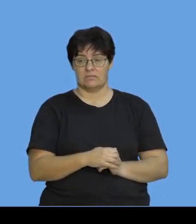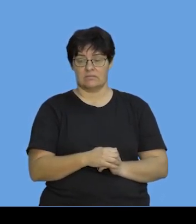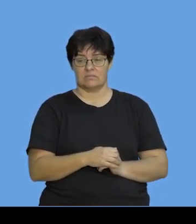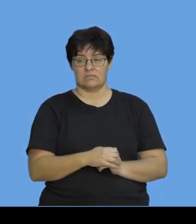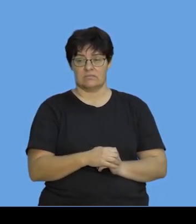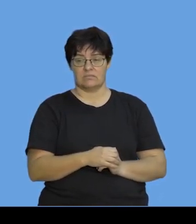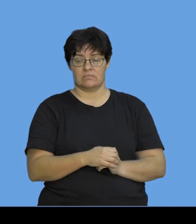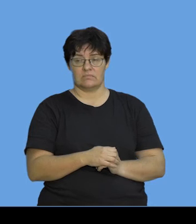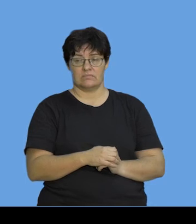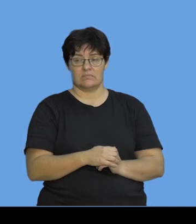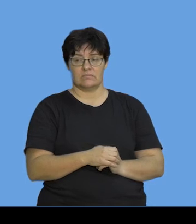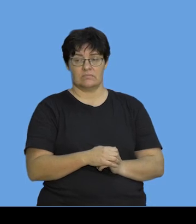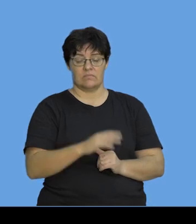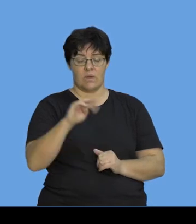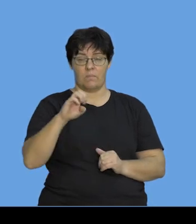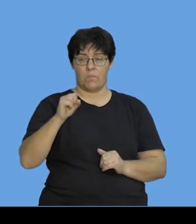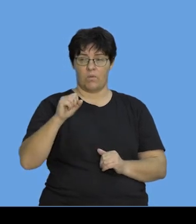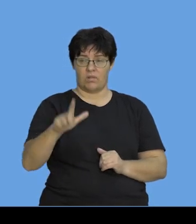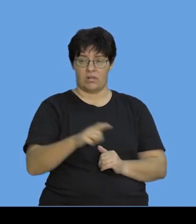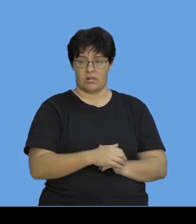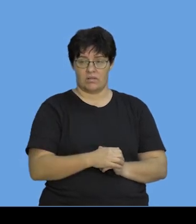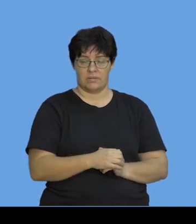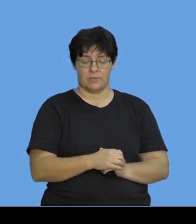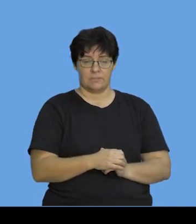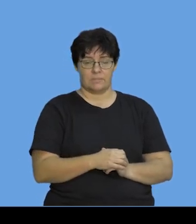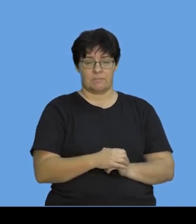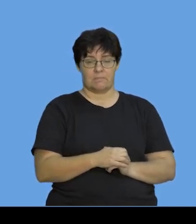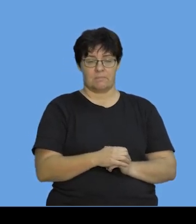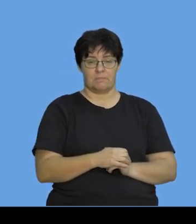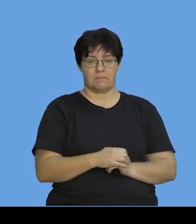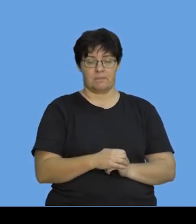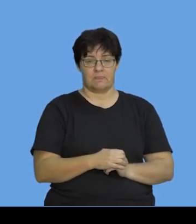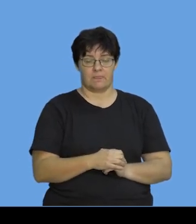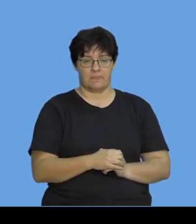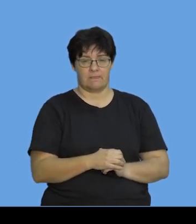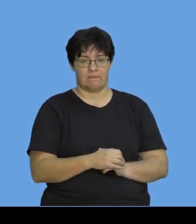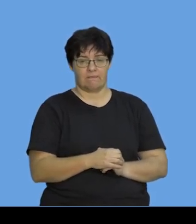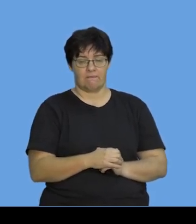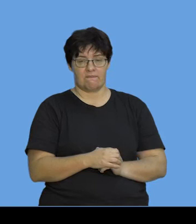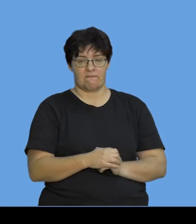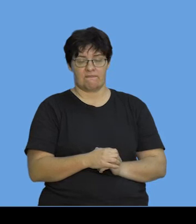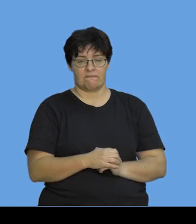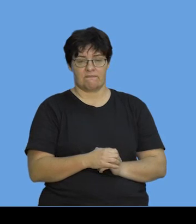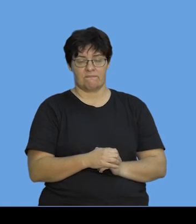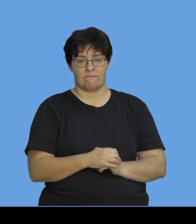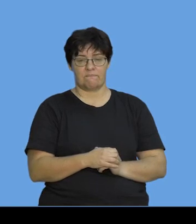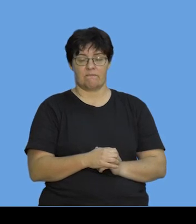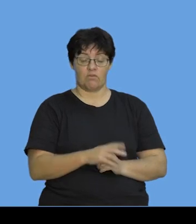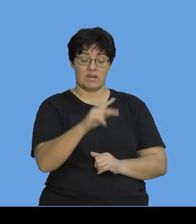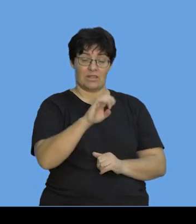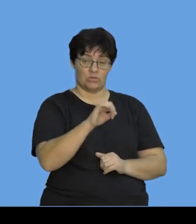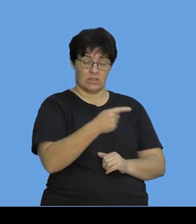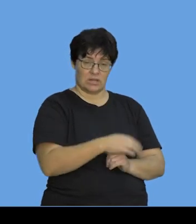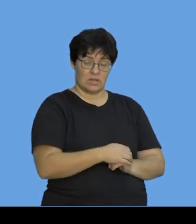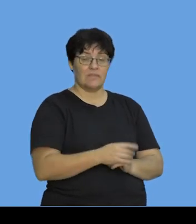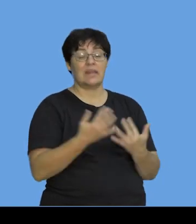1,07 moles. All right, okay, so that's the number of moles of nitrogen. But then how many